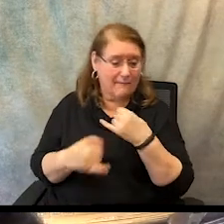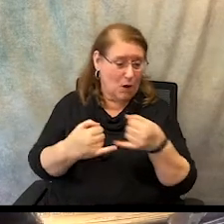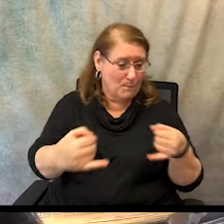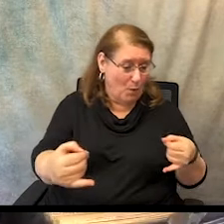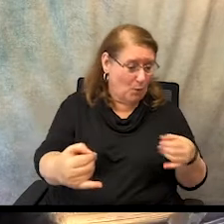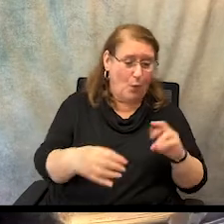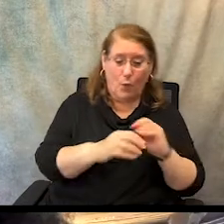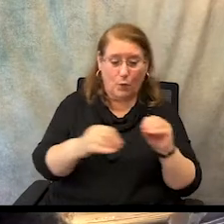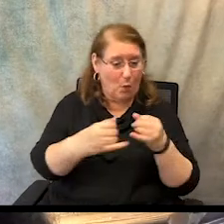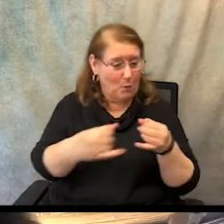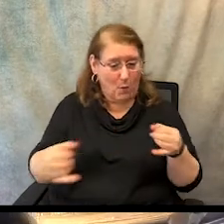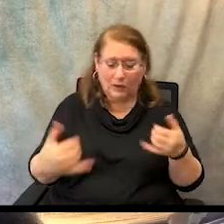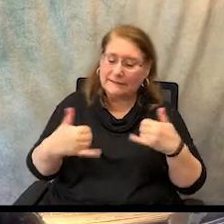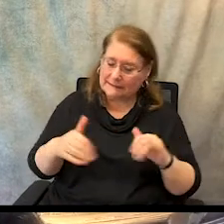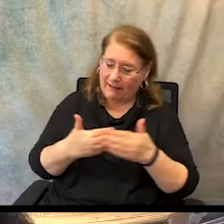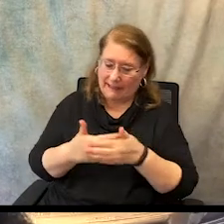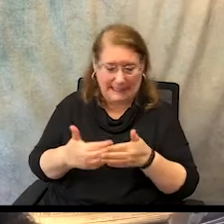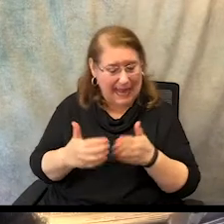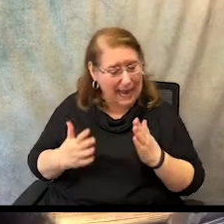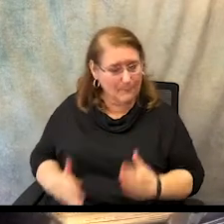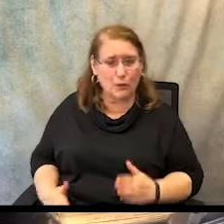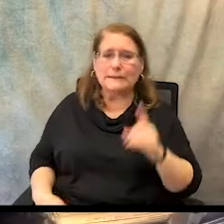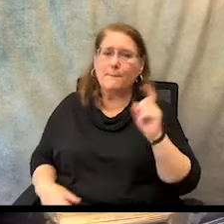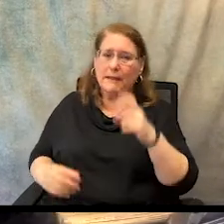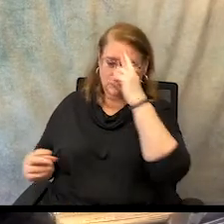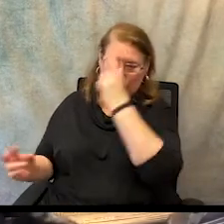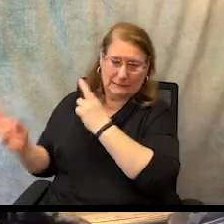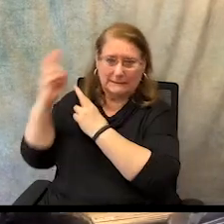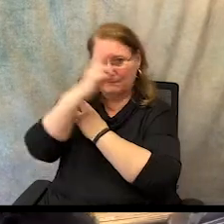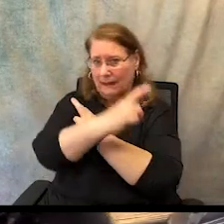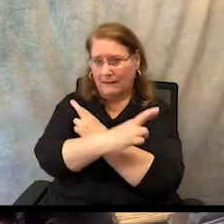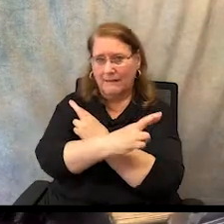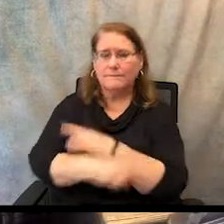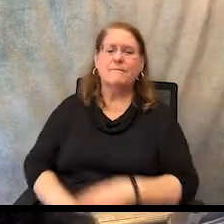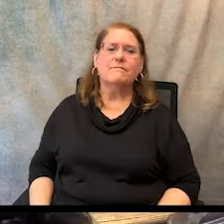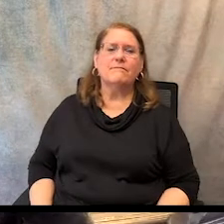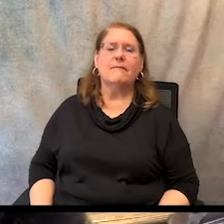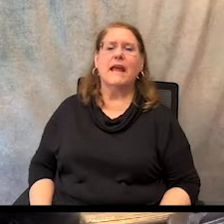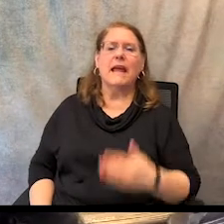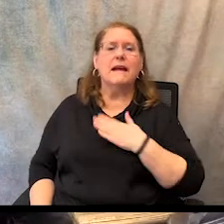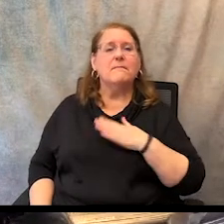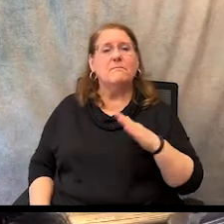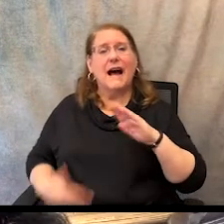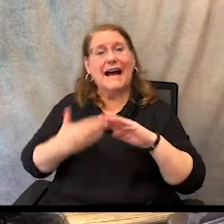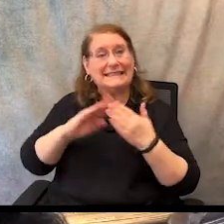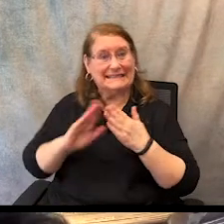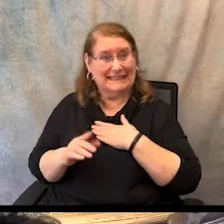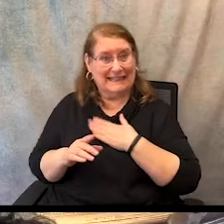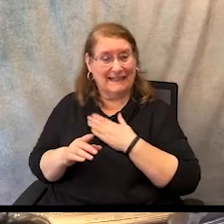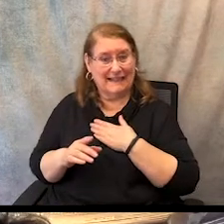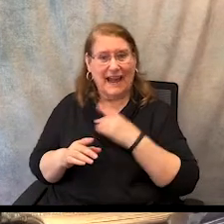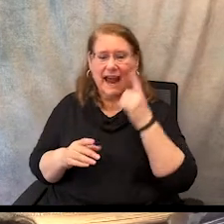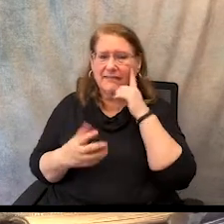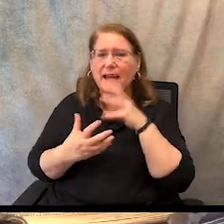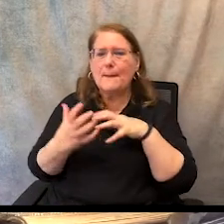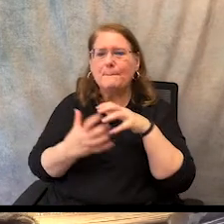between us, or we have not border between us. We are neighbors. We have to respect one each other. In my own city, Kamishli, I